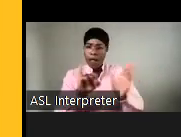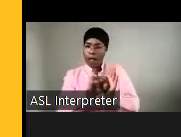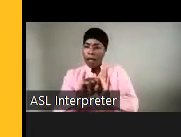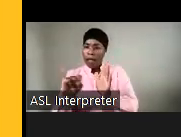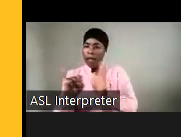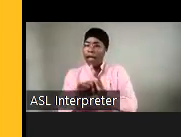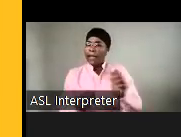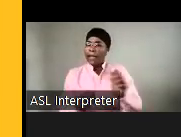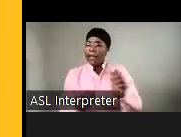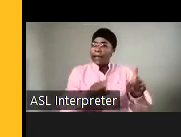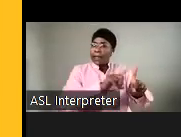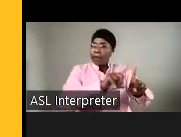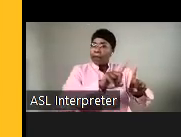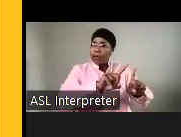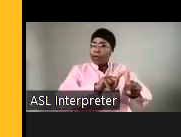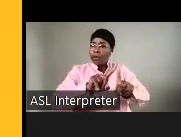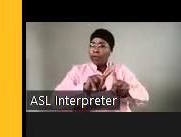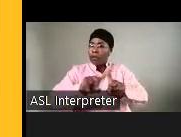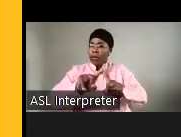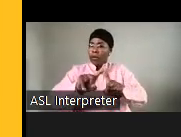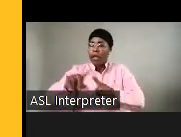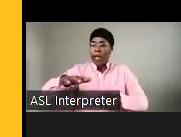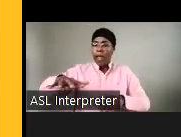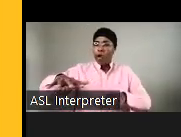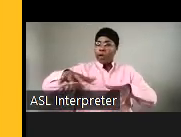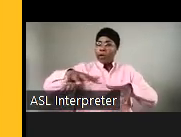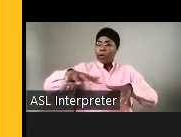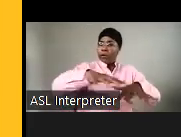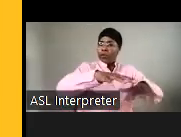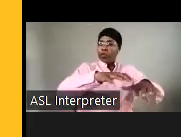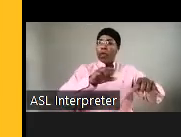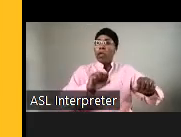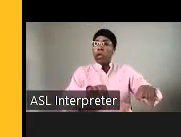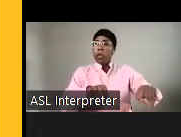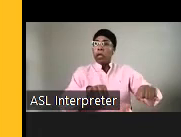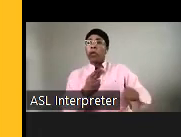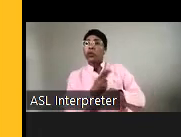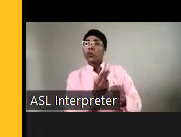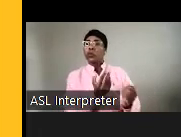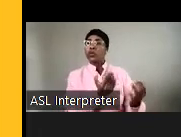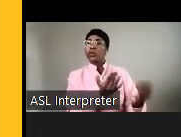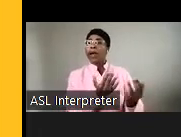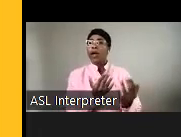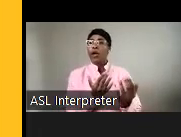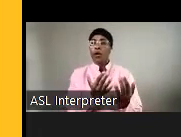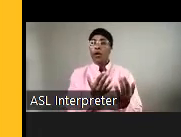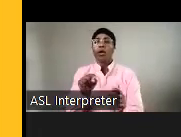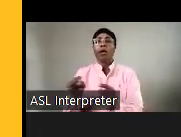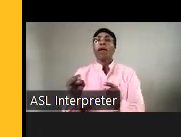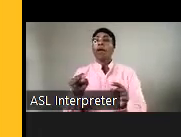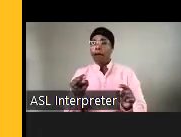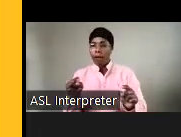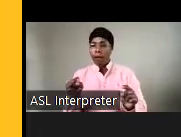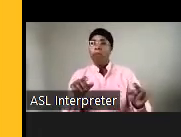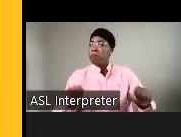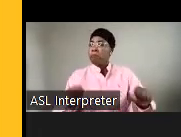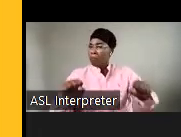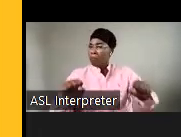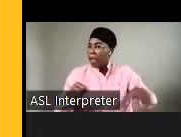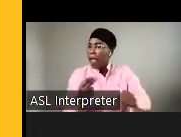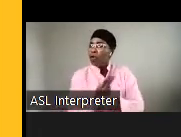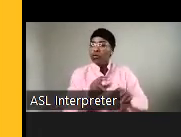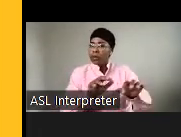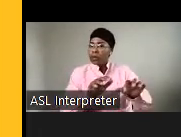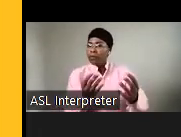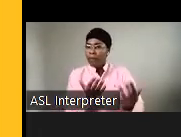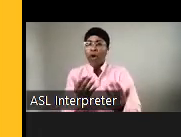of different perspectives on seasonality, intensity, and frequency of fire. The field ecology work that we